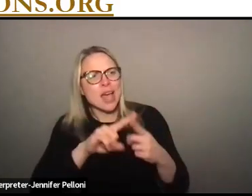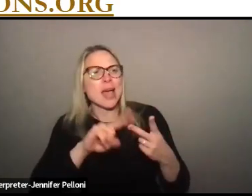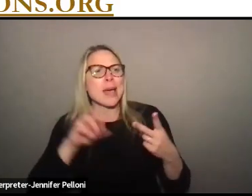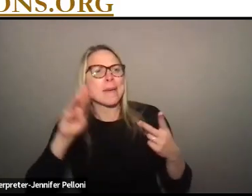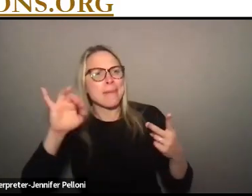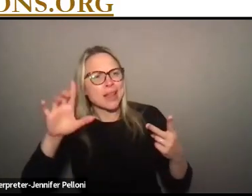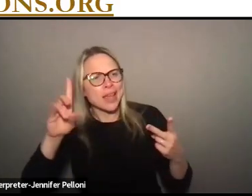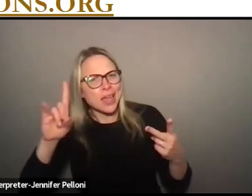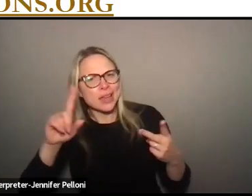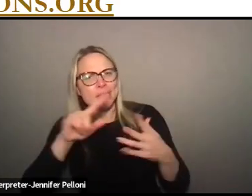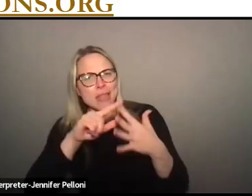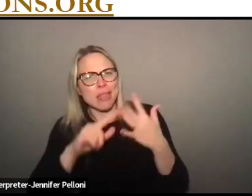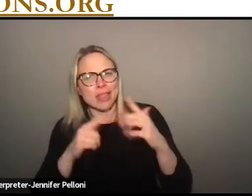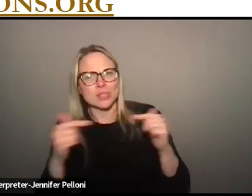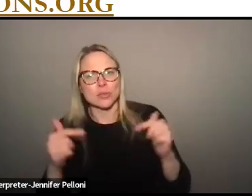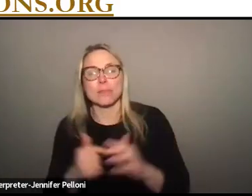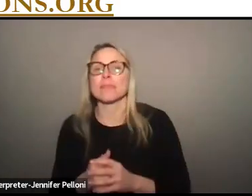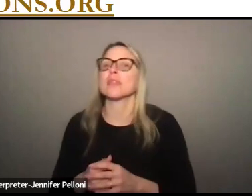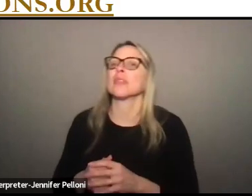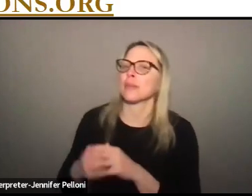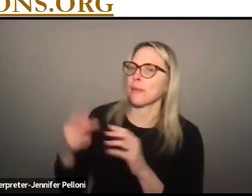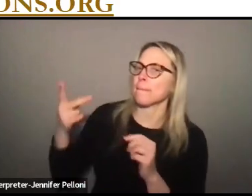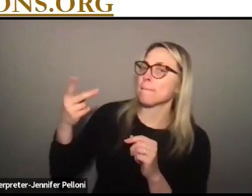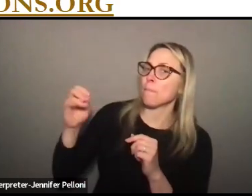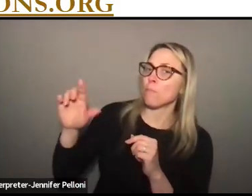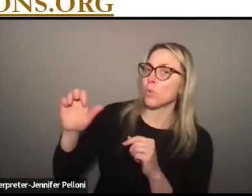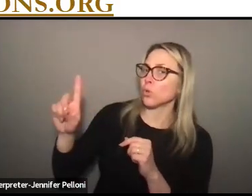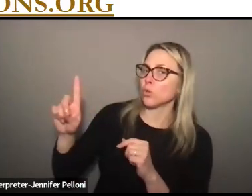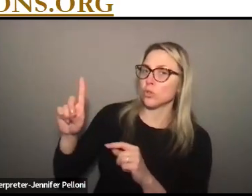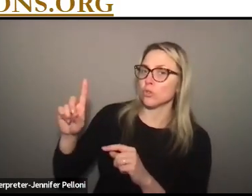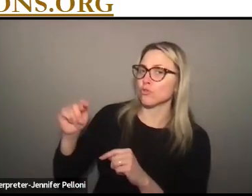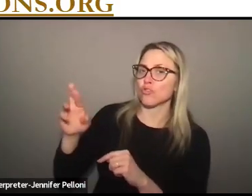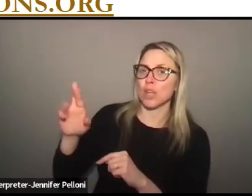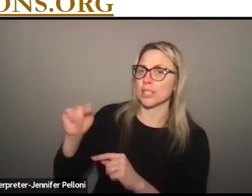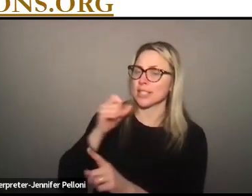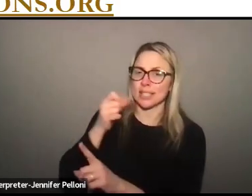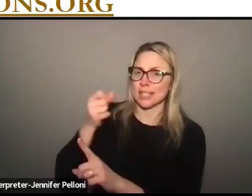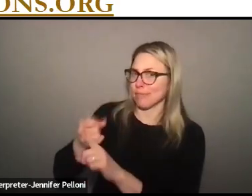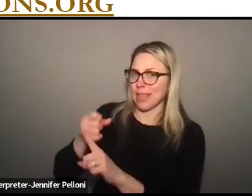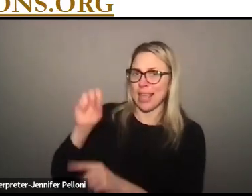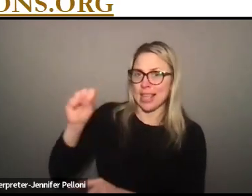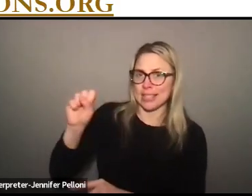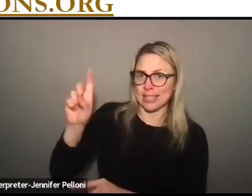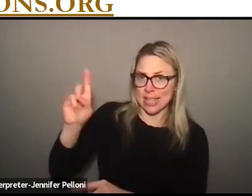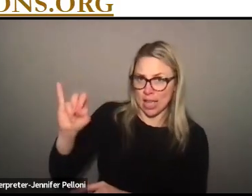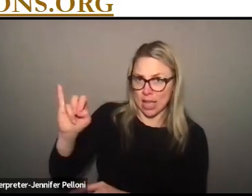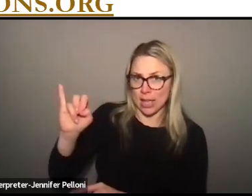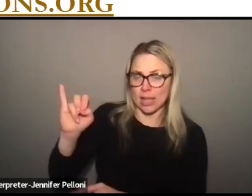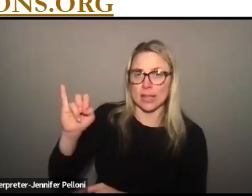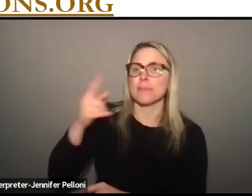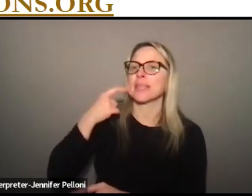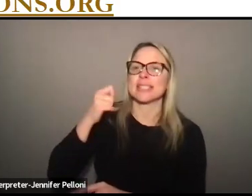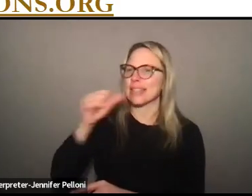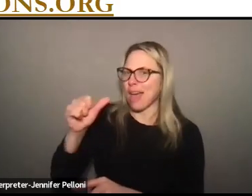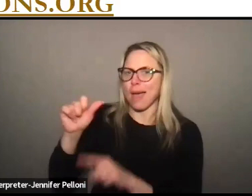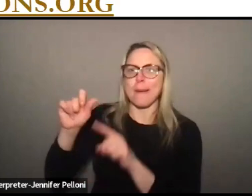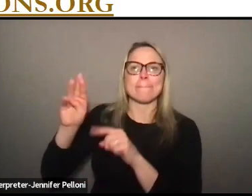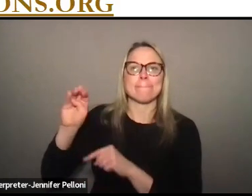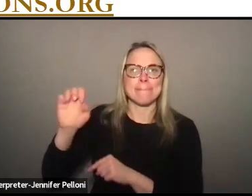etc.? So the pool trust does not impact SSDI because it's not a means tested